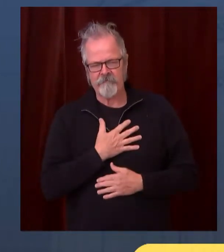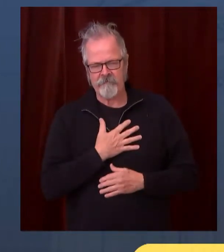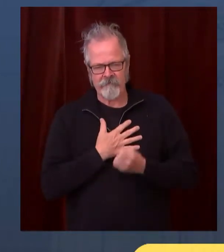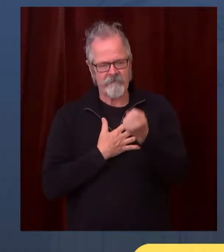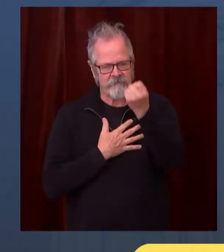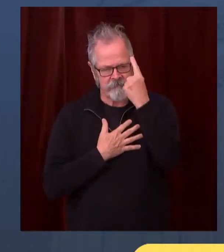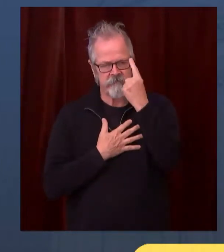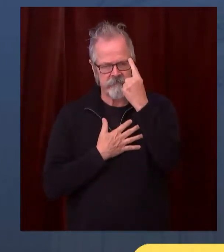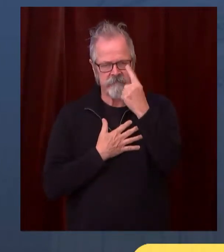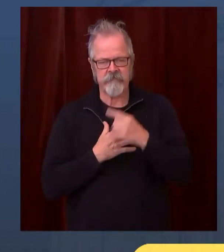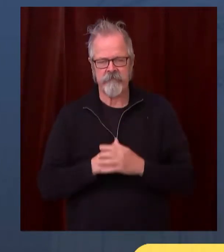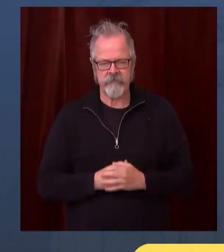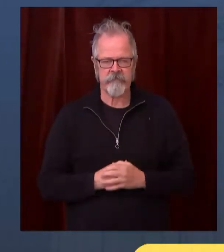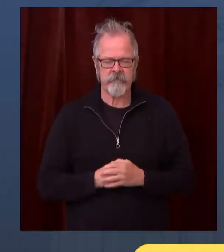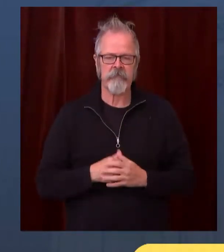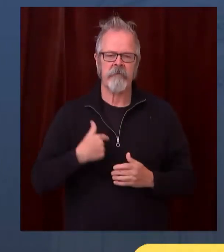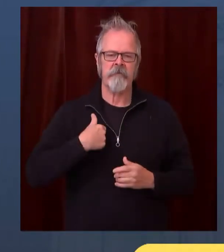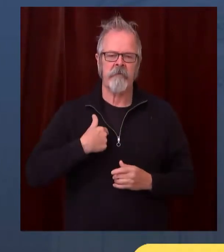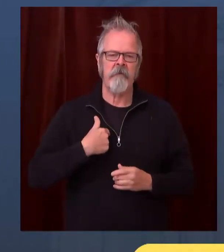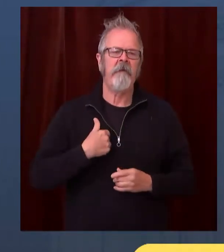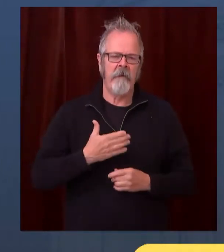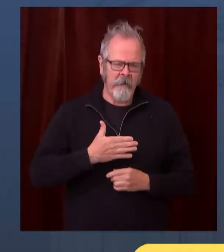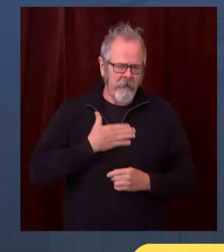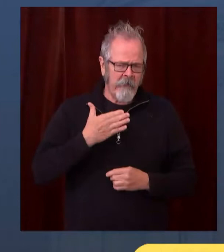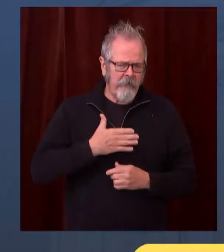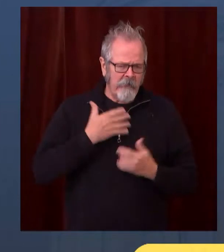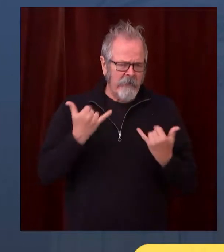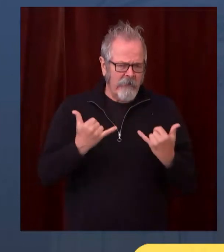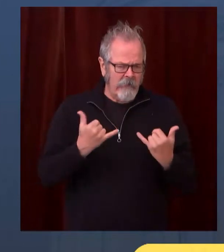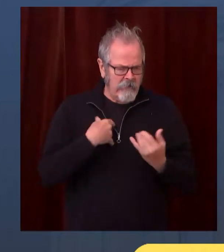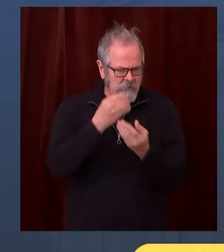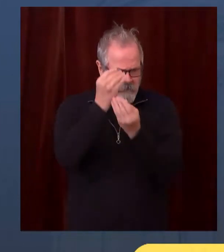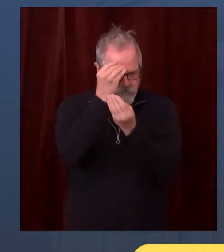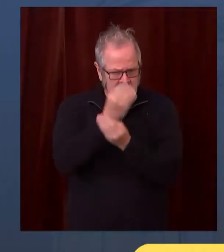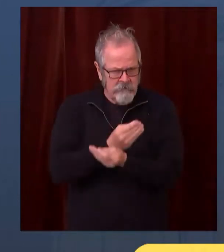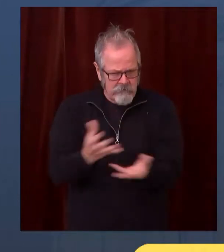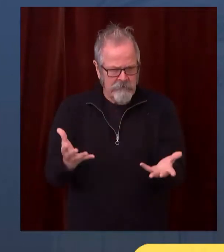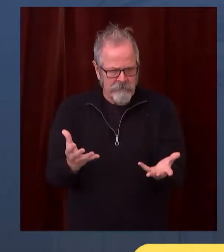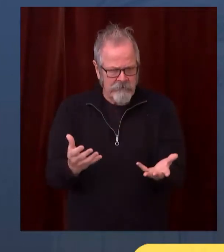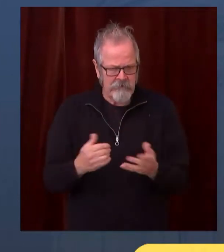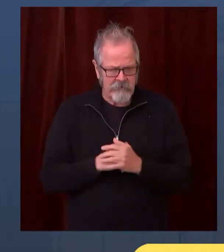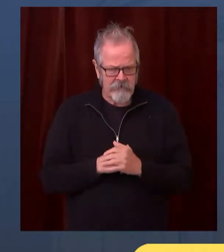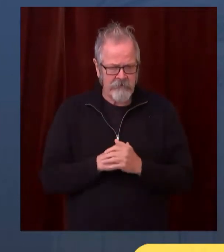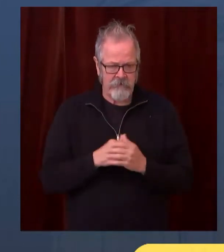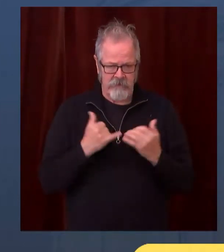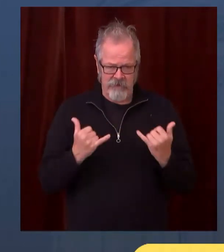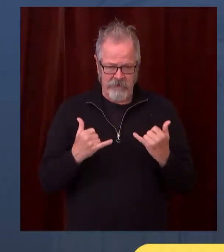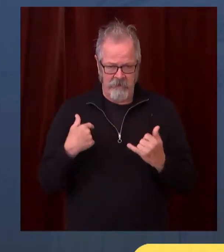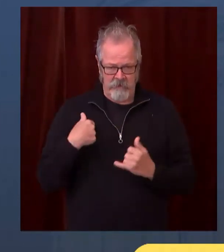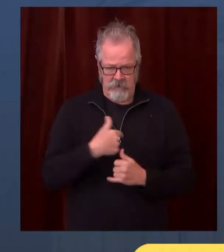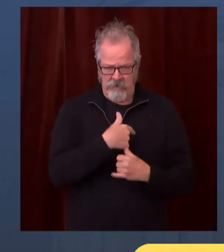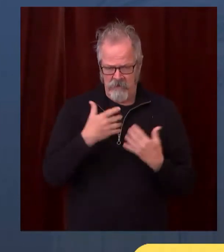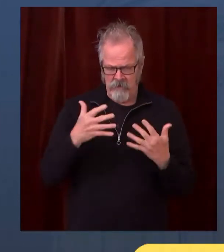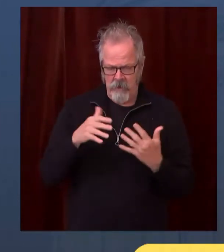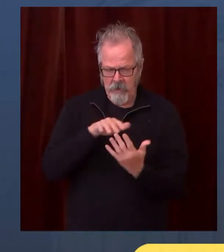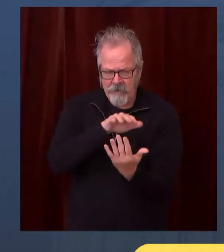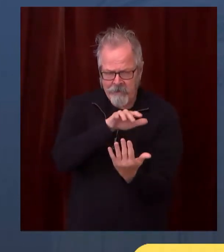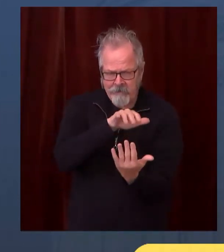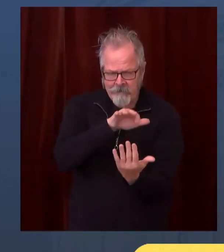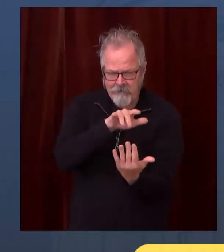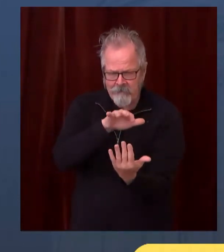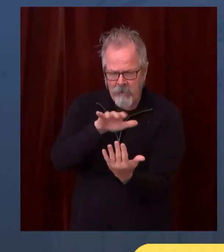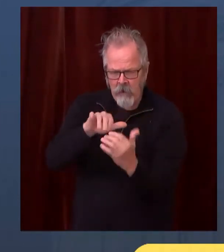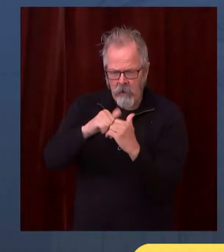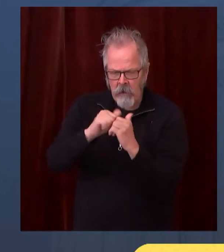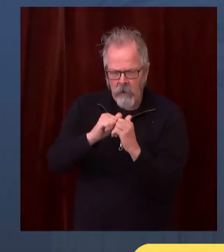our restraint of the pandemic and in our ability to develop protocols that will work to continue to protect the